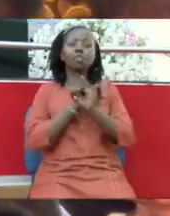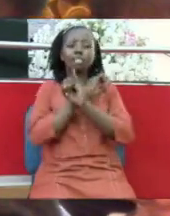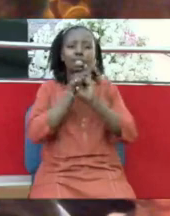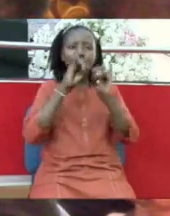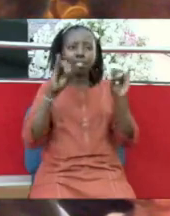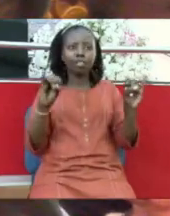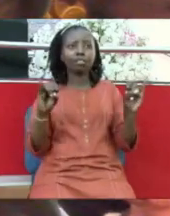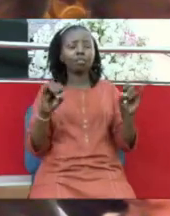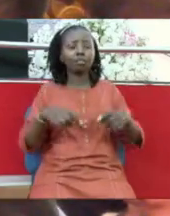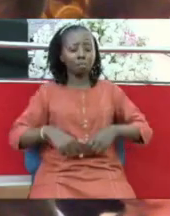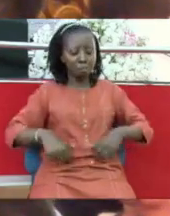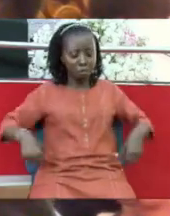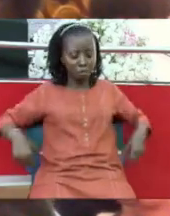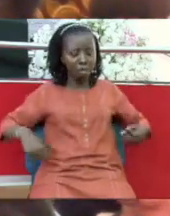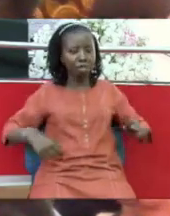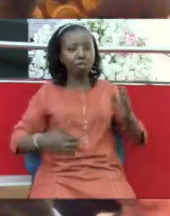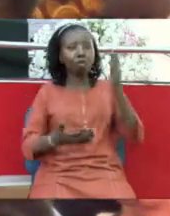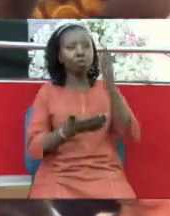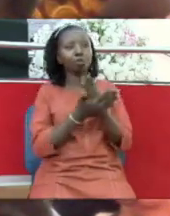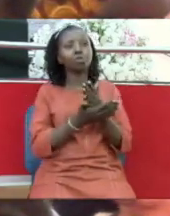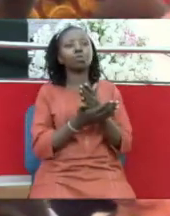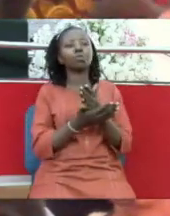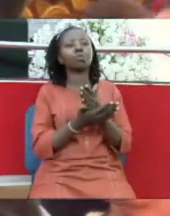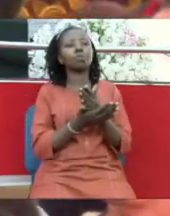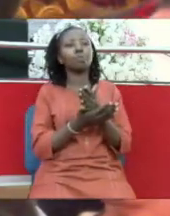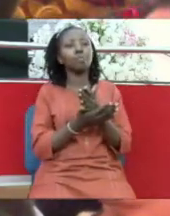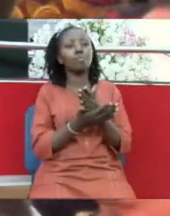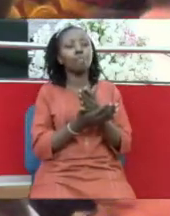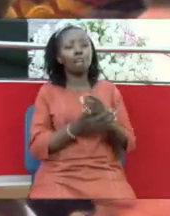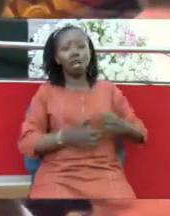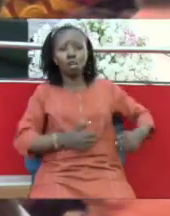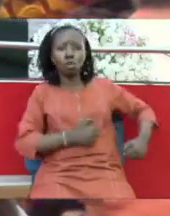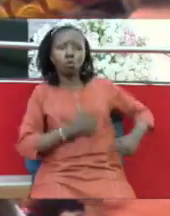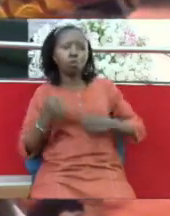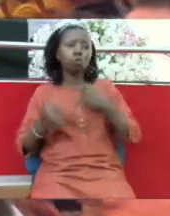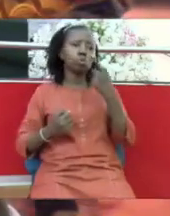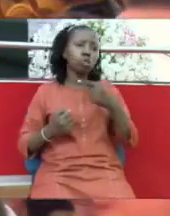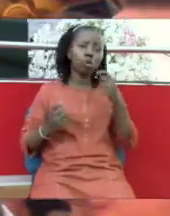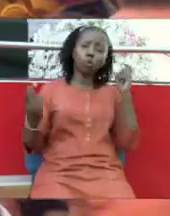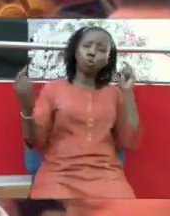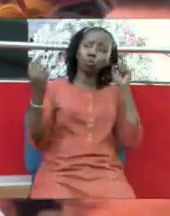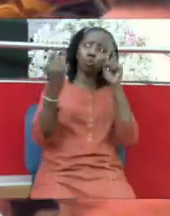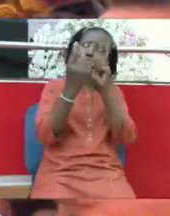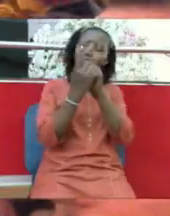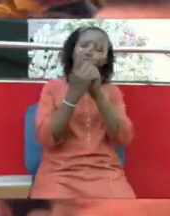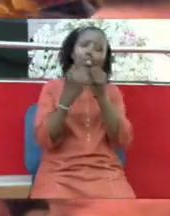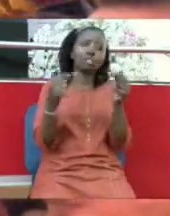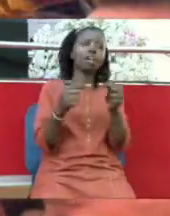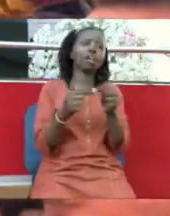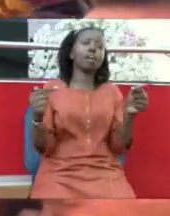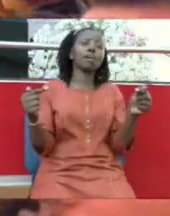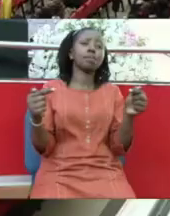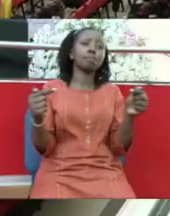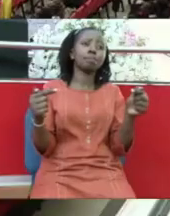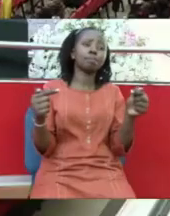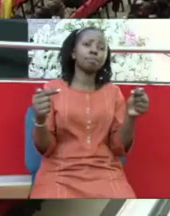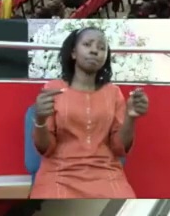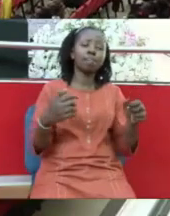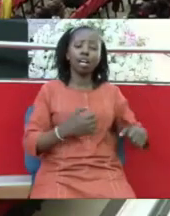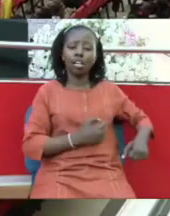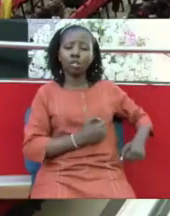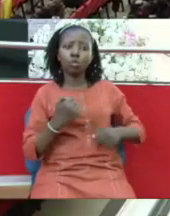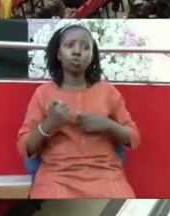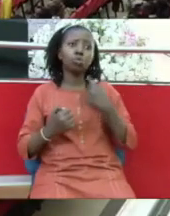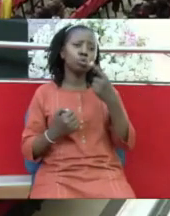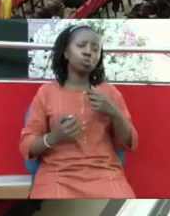The belt of truth. That soldier who is going to face the enemy. That soldier who is going to be strong in the